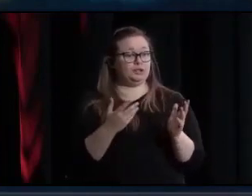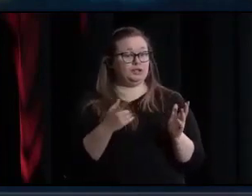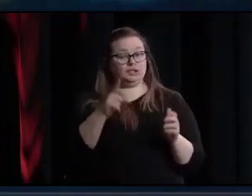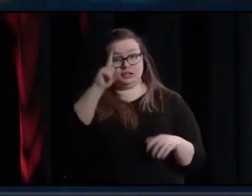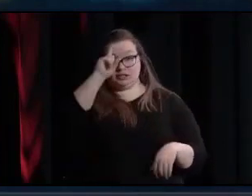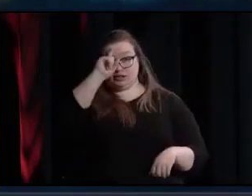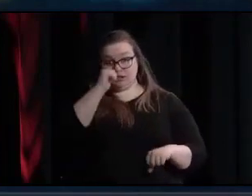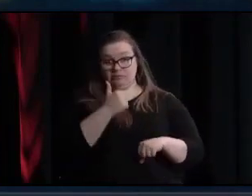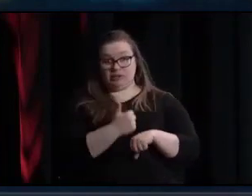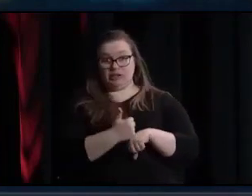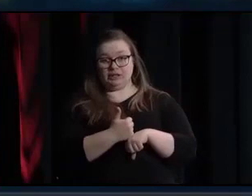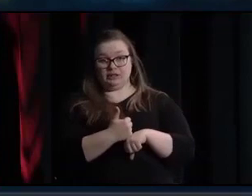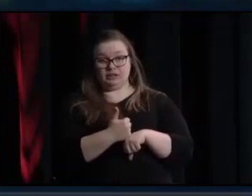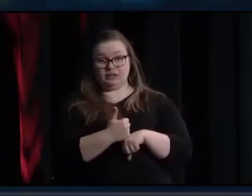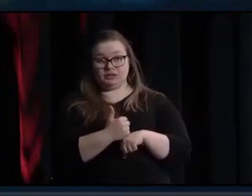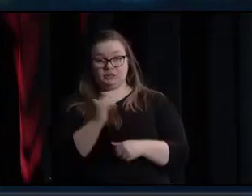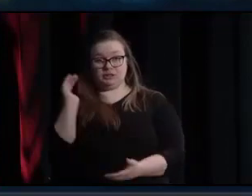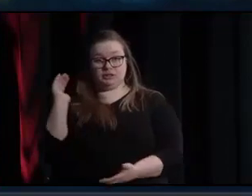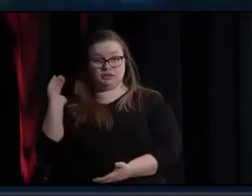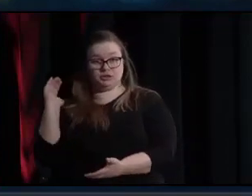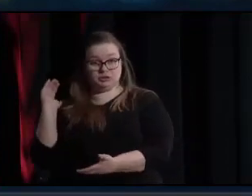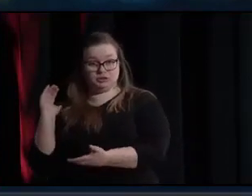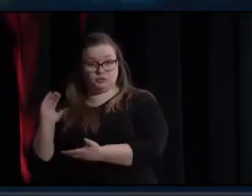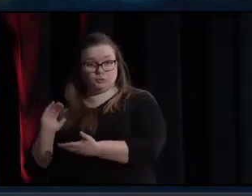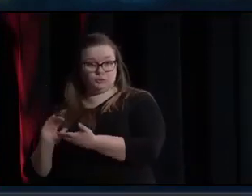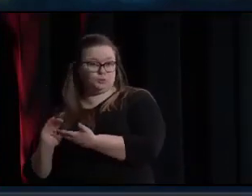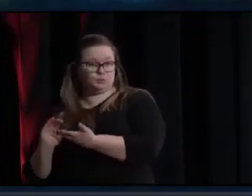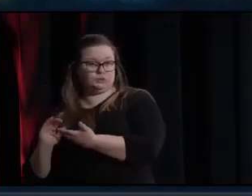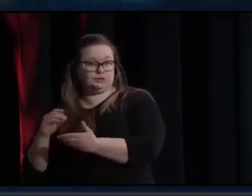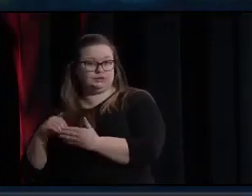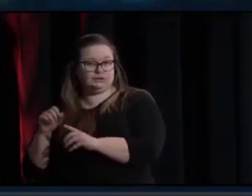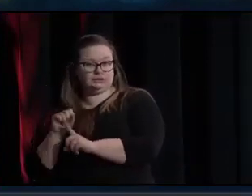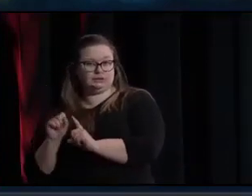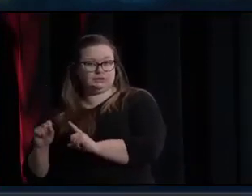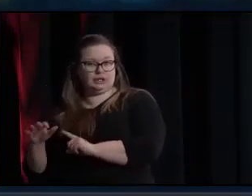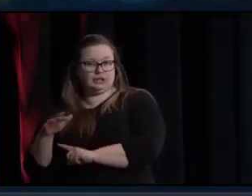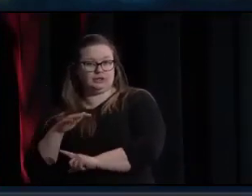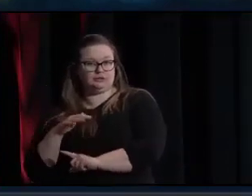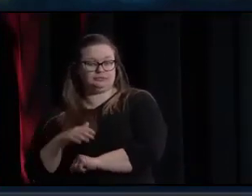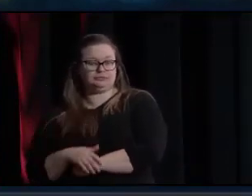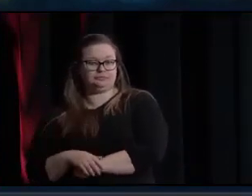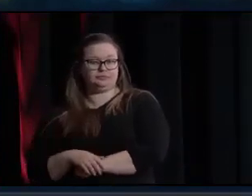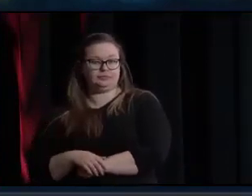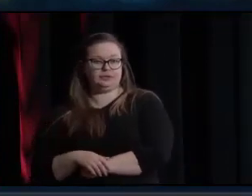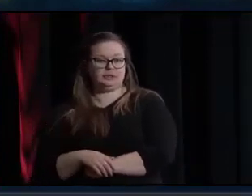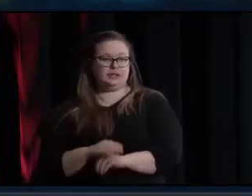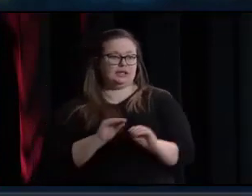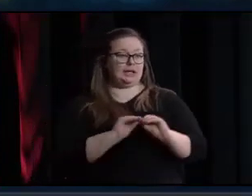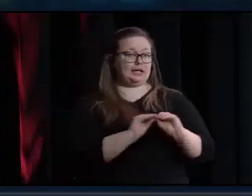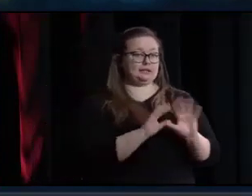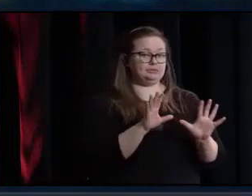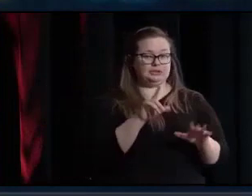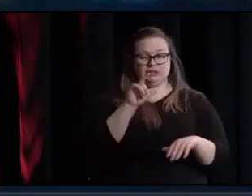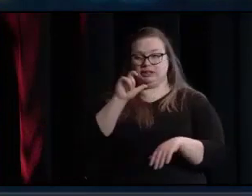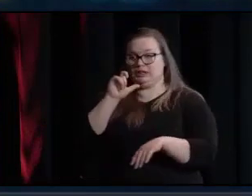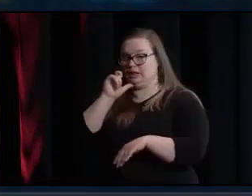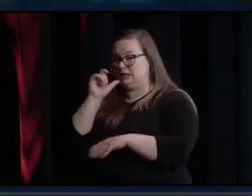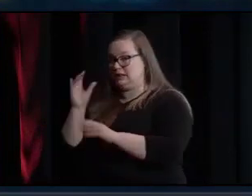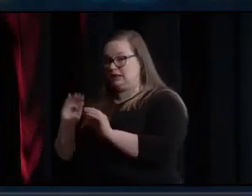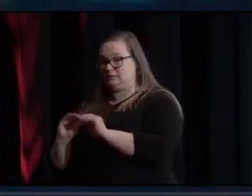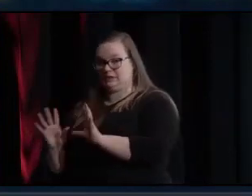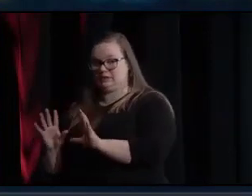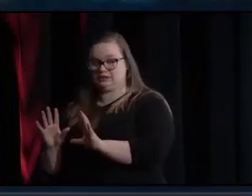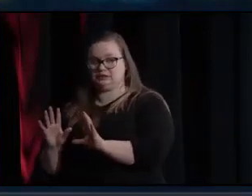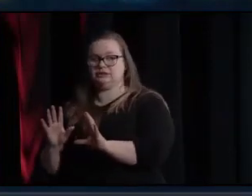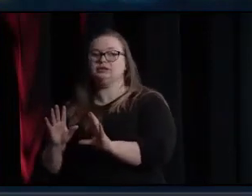bias is decreasing in our society. explicit and implicit bias is